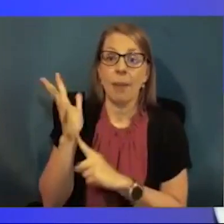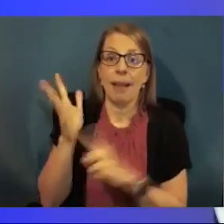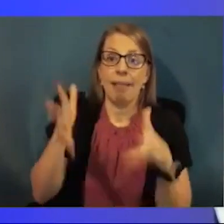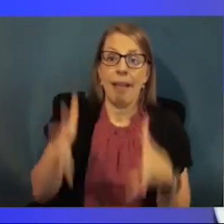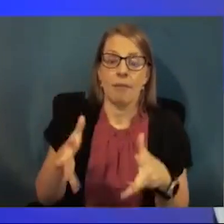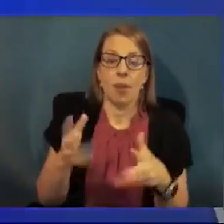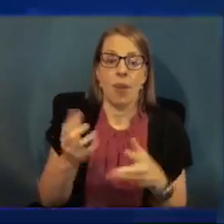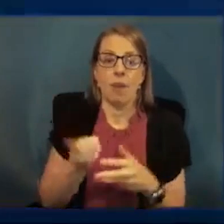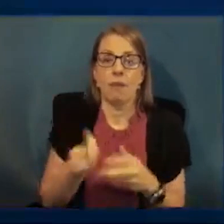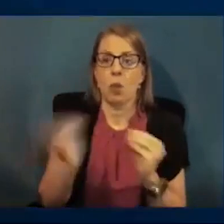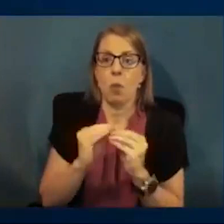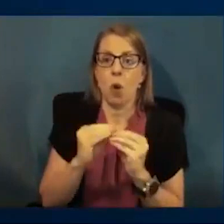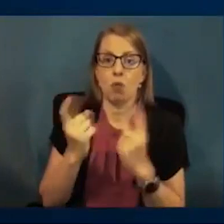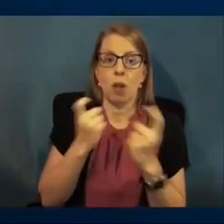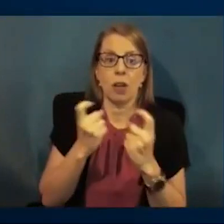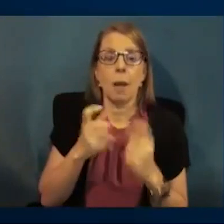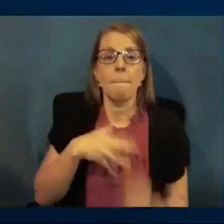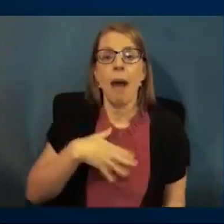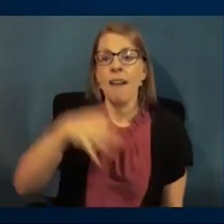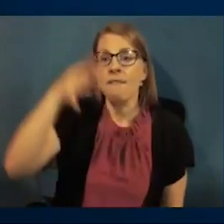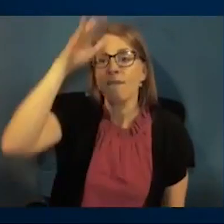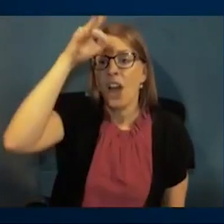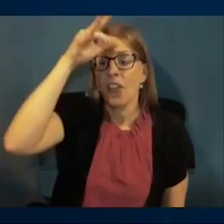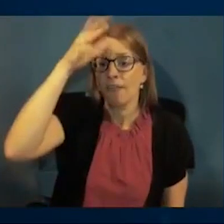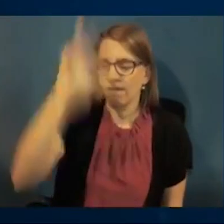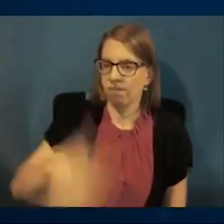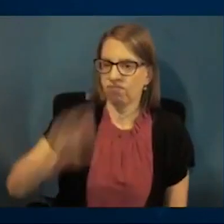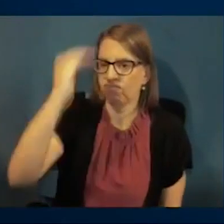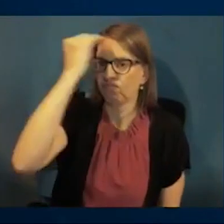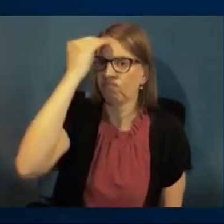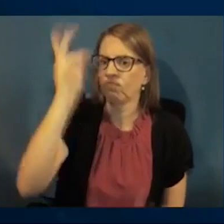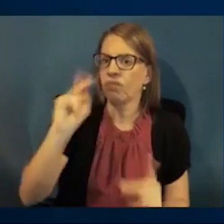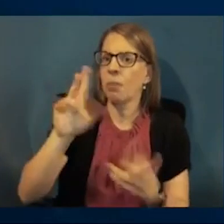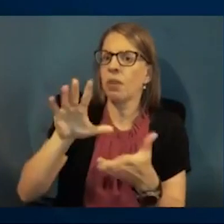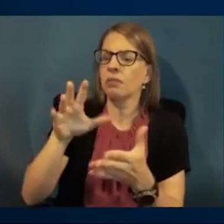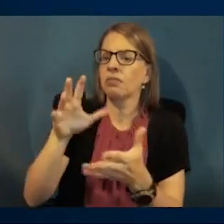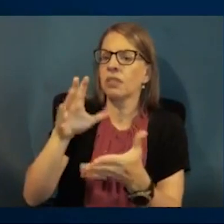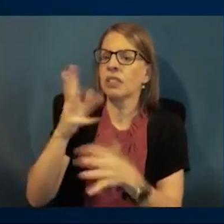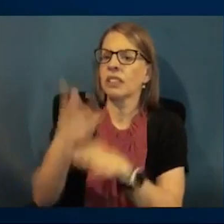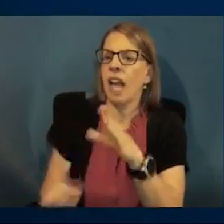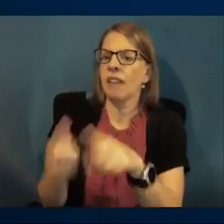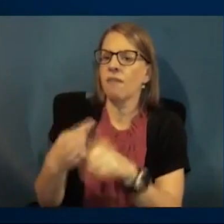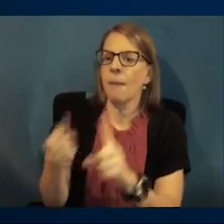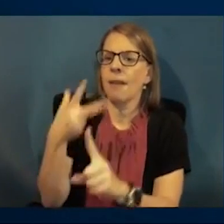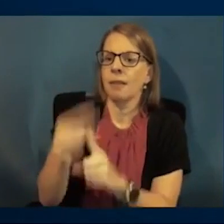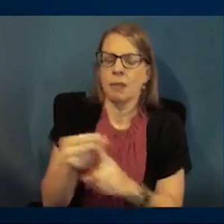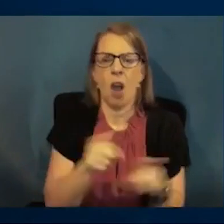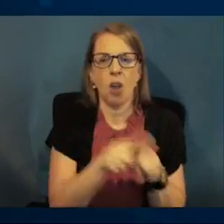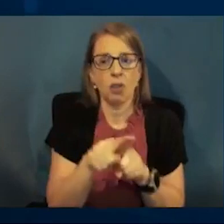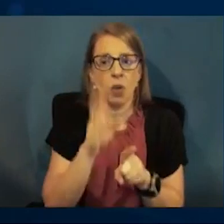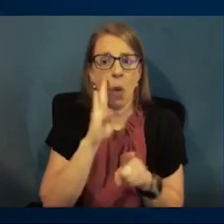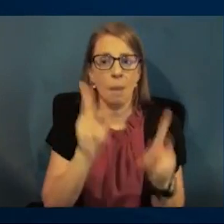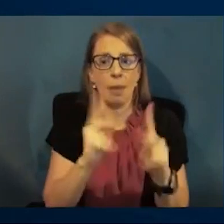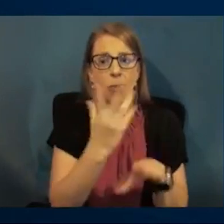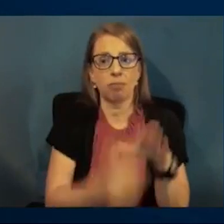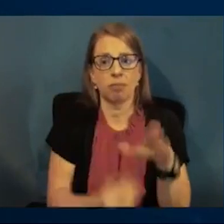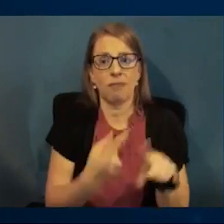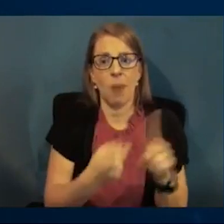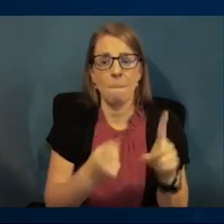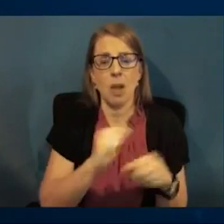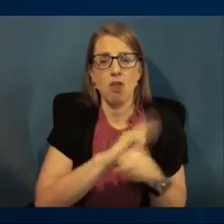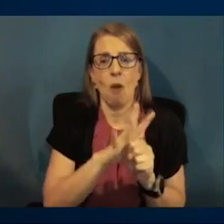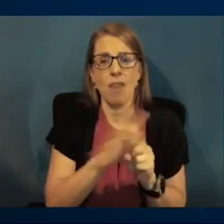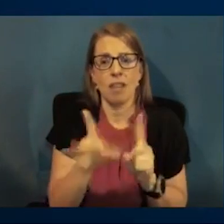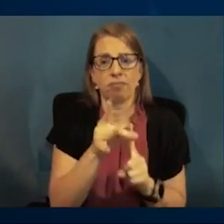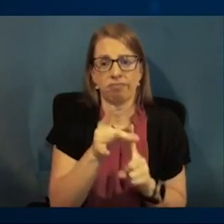My father insists he knows people who have died of the vaccine, but also knows people who have died of COVID. He says his